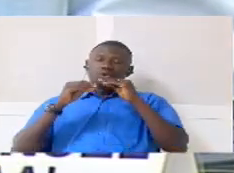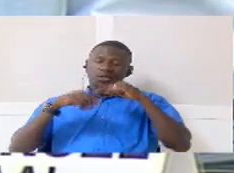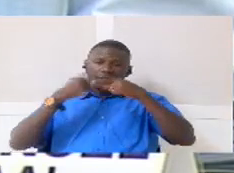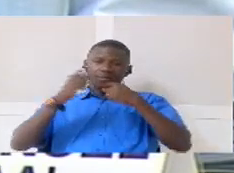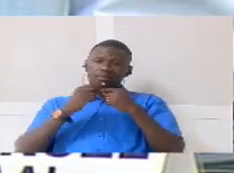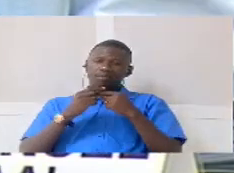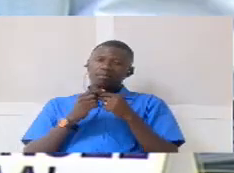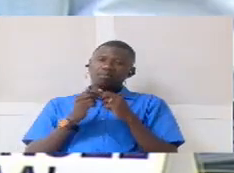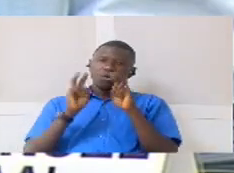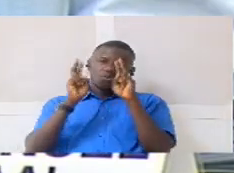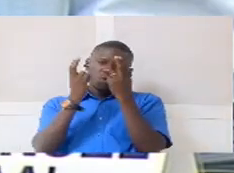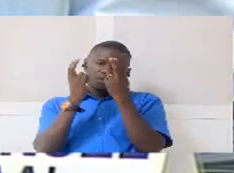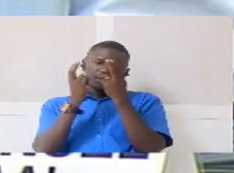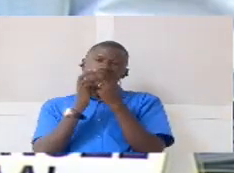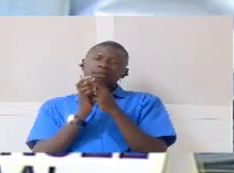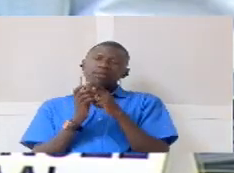prison.